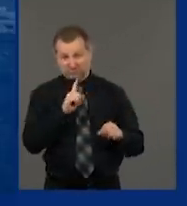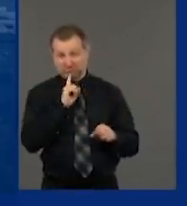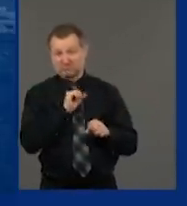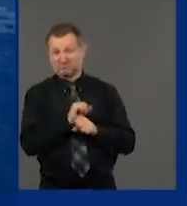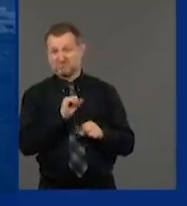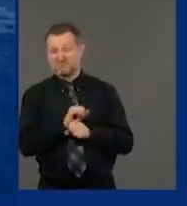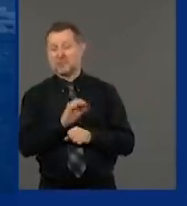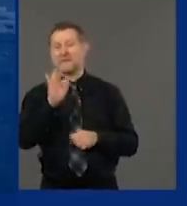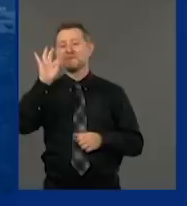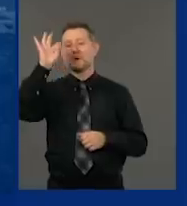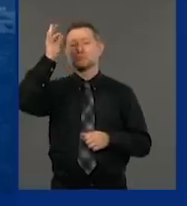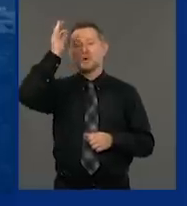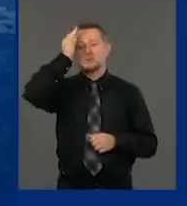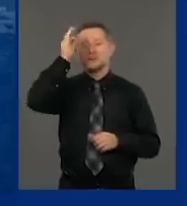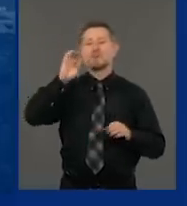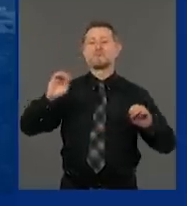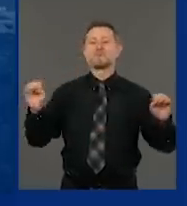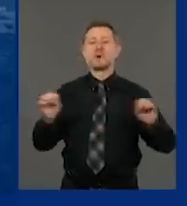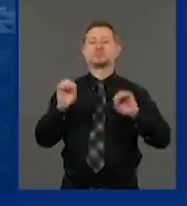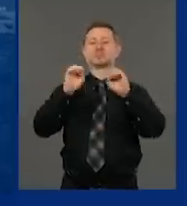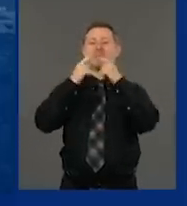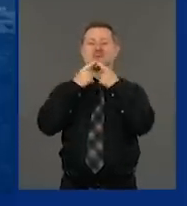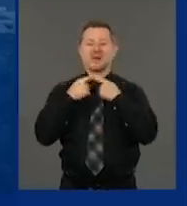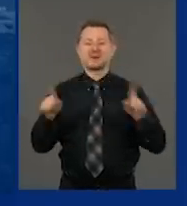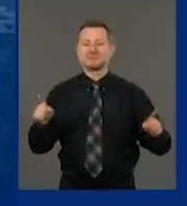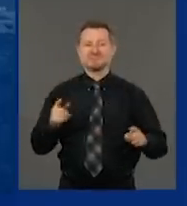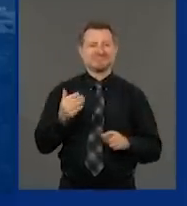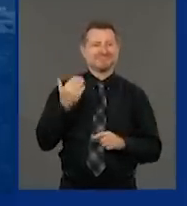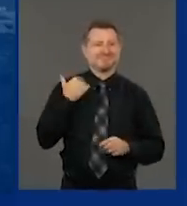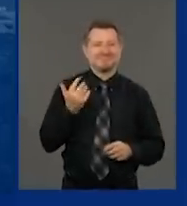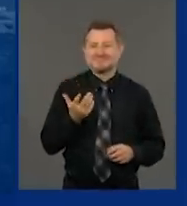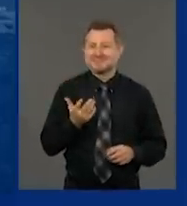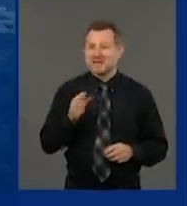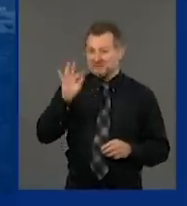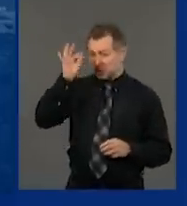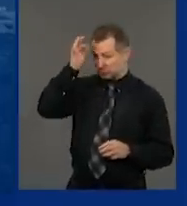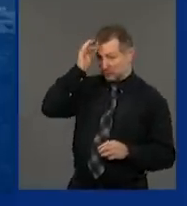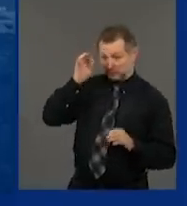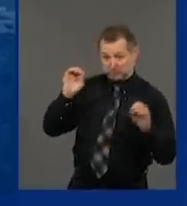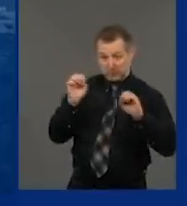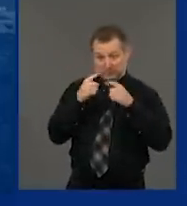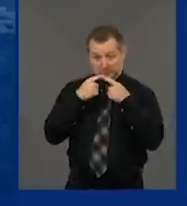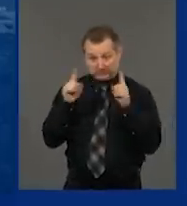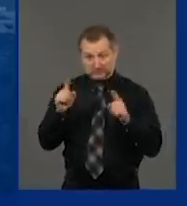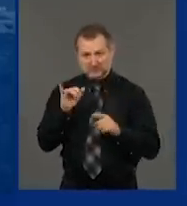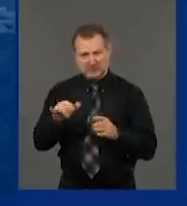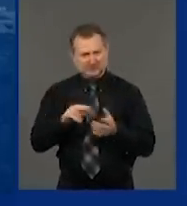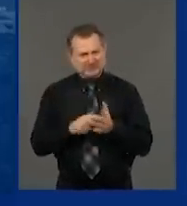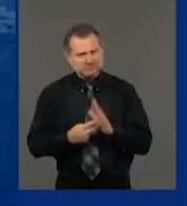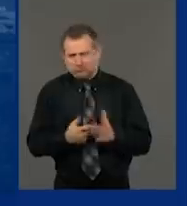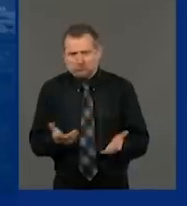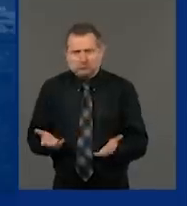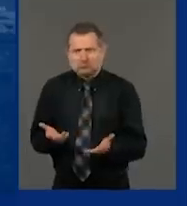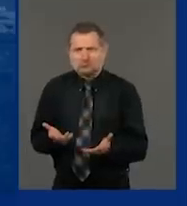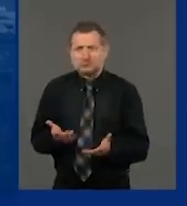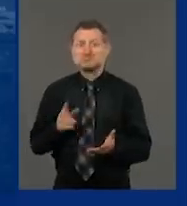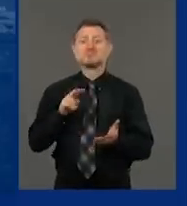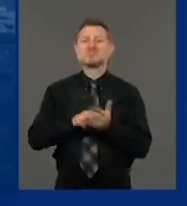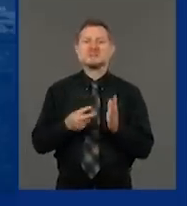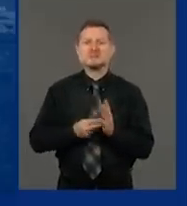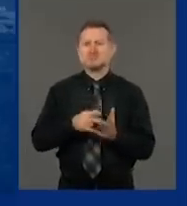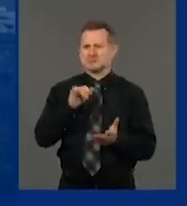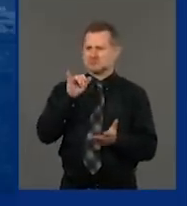federal emergency declaration. You know what a federal emergency declaration means? It means a